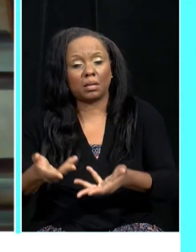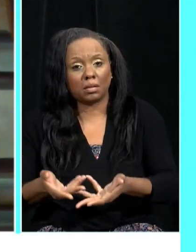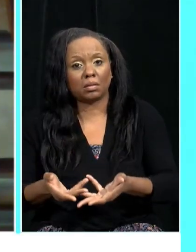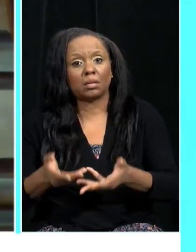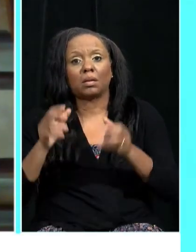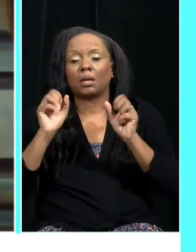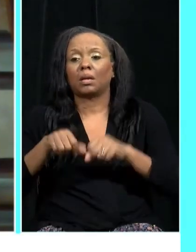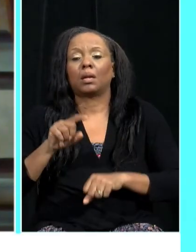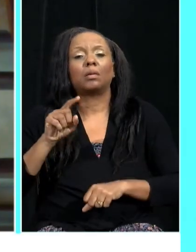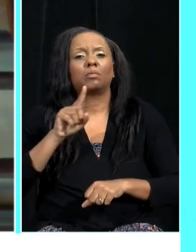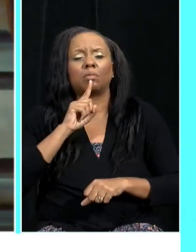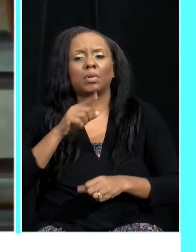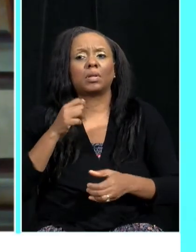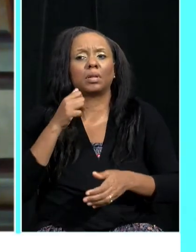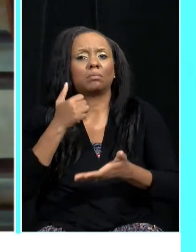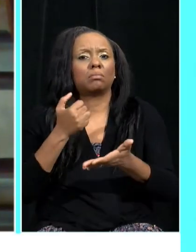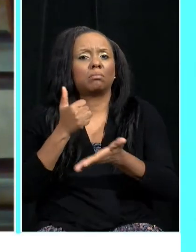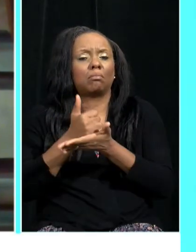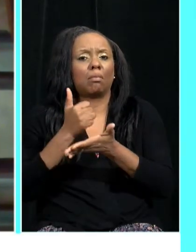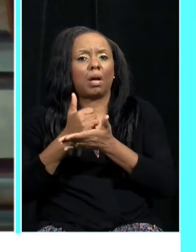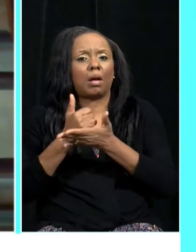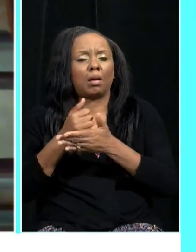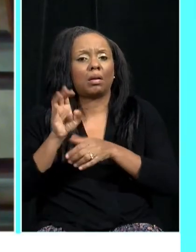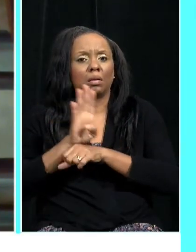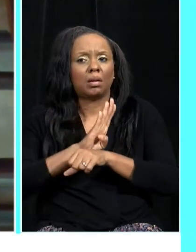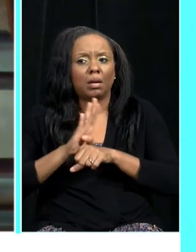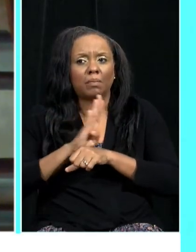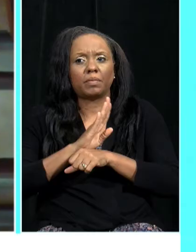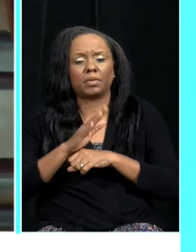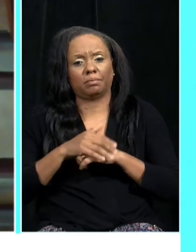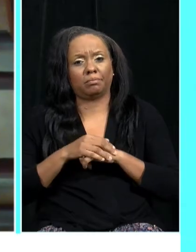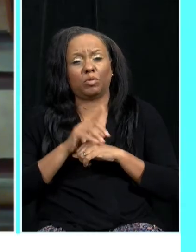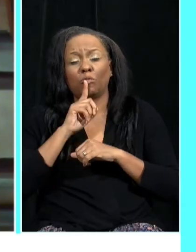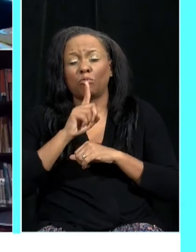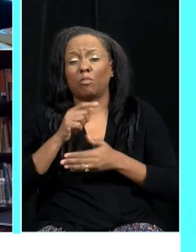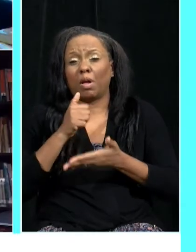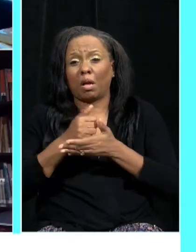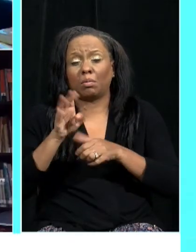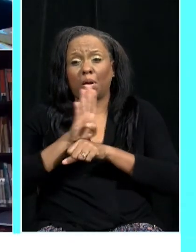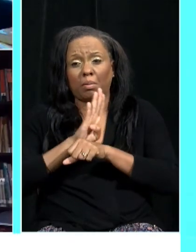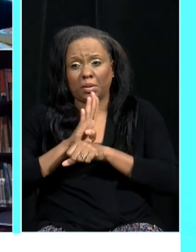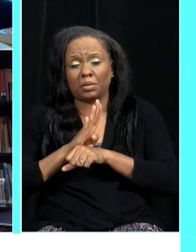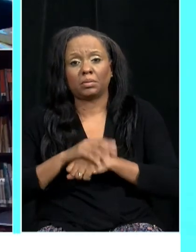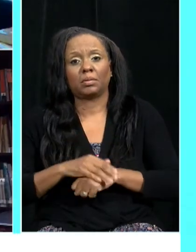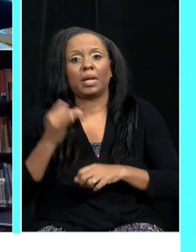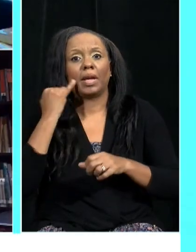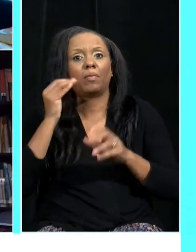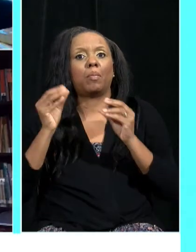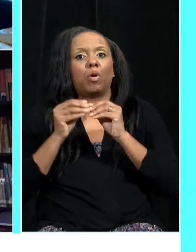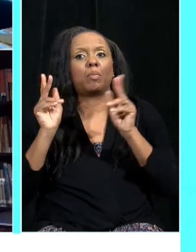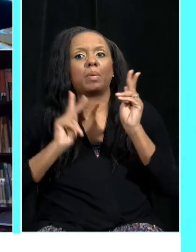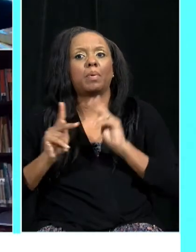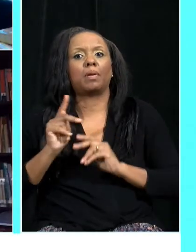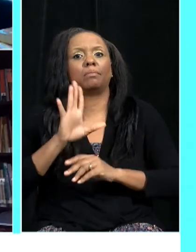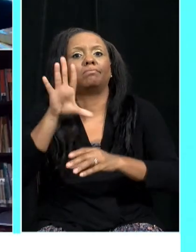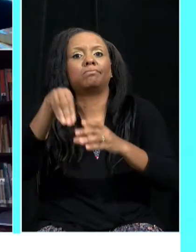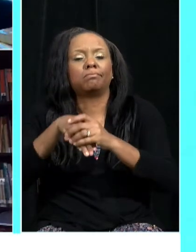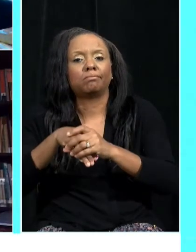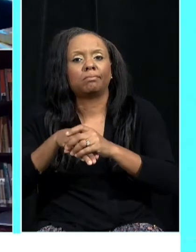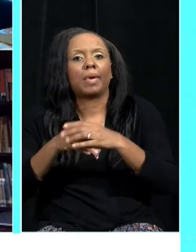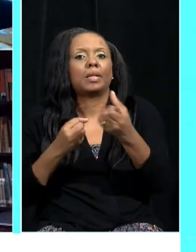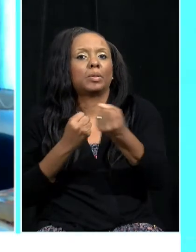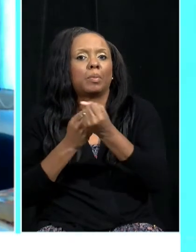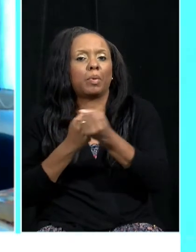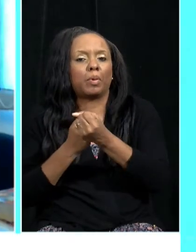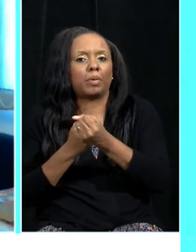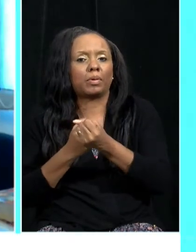of the country as opposed to looking at it in a narrow vein. Okay, Dr. Marshall? Yeah, so I